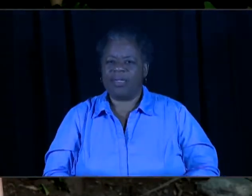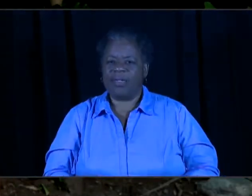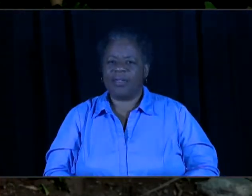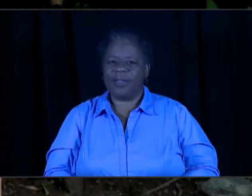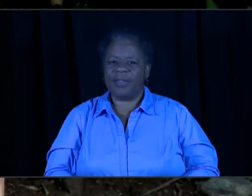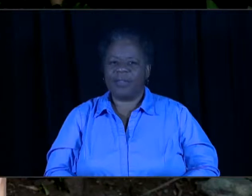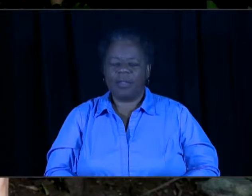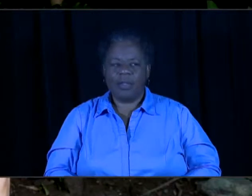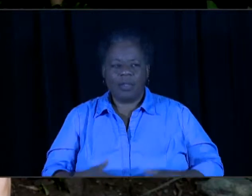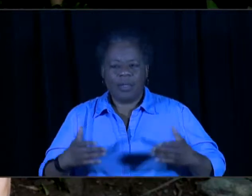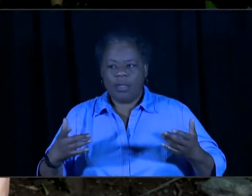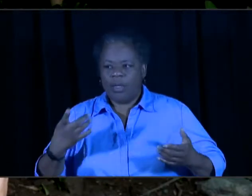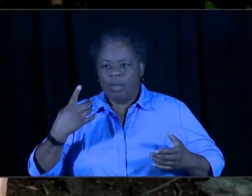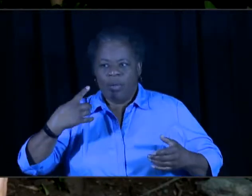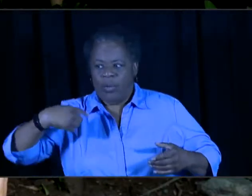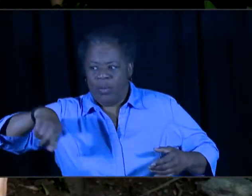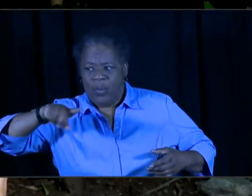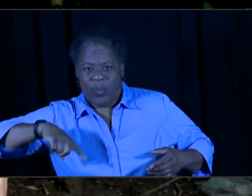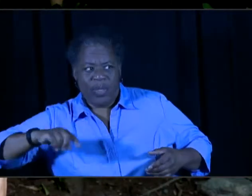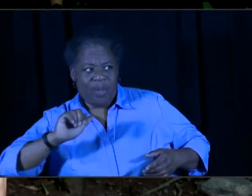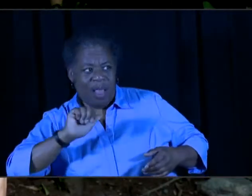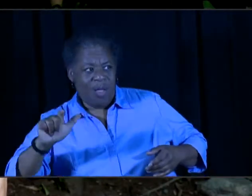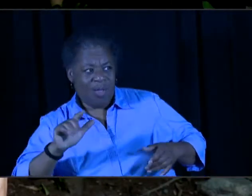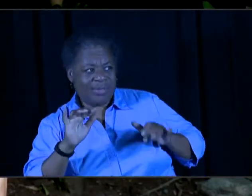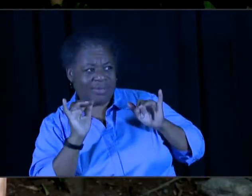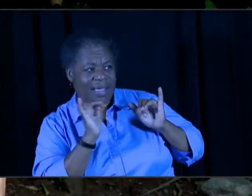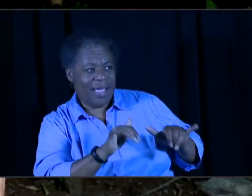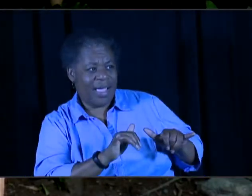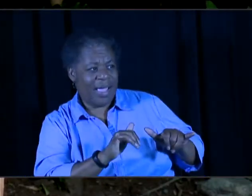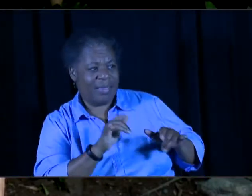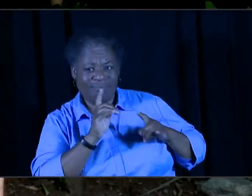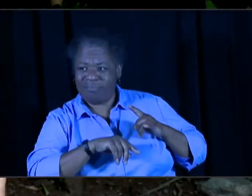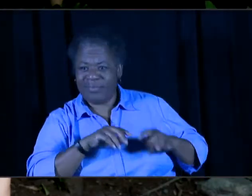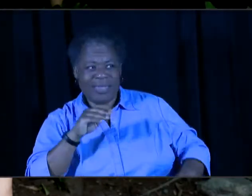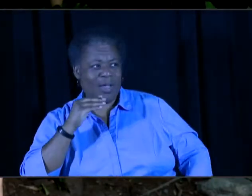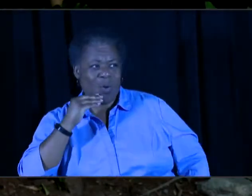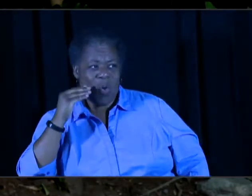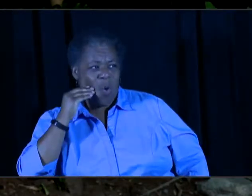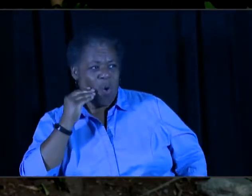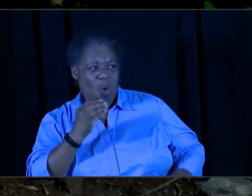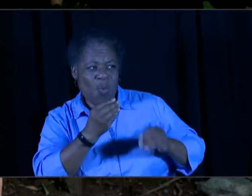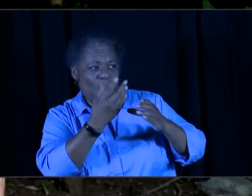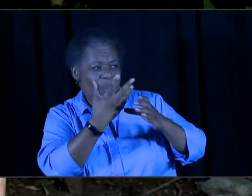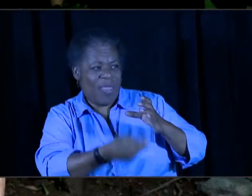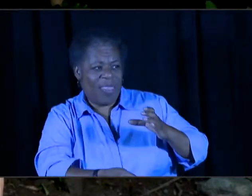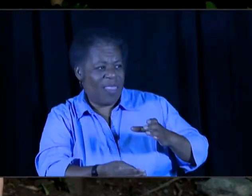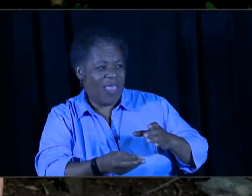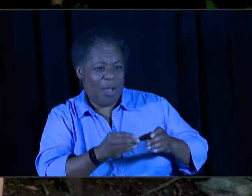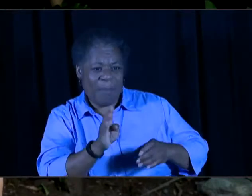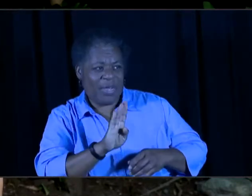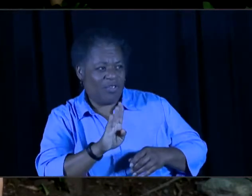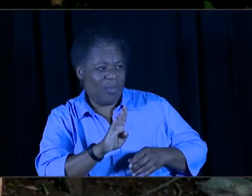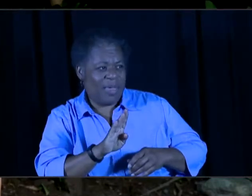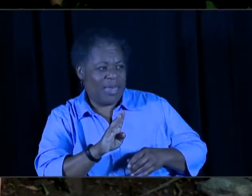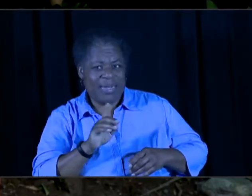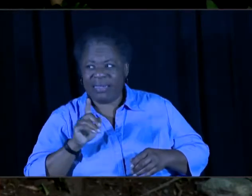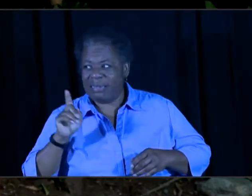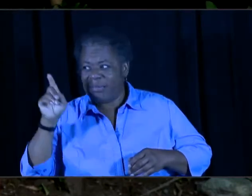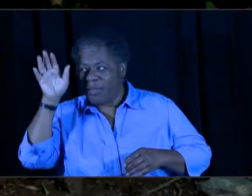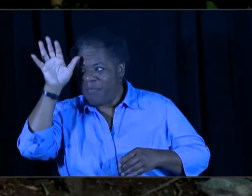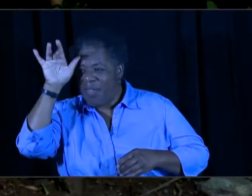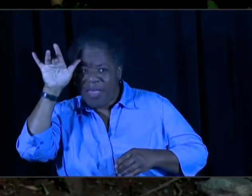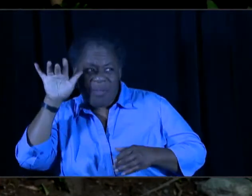"Then we will all stay," Judah said. "We cannot return to our father without this boy, for our father will die of